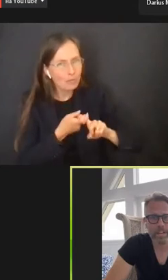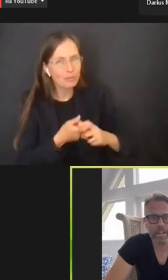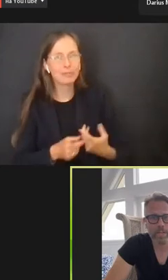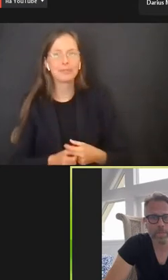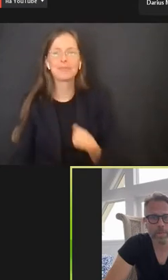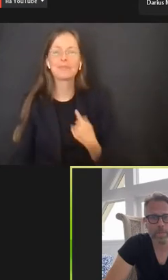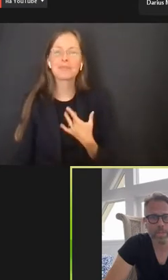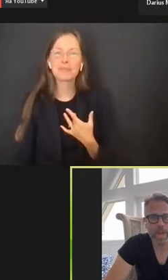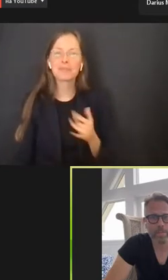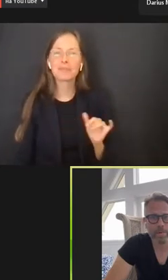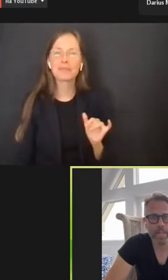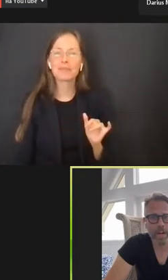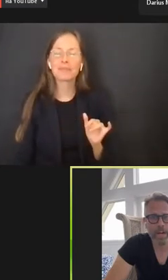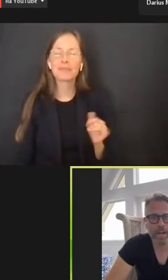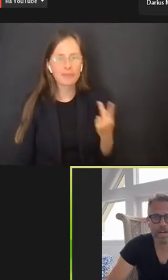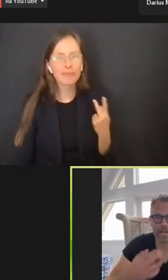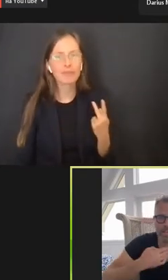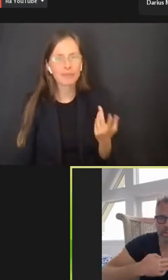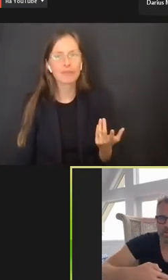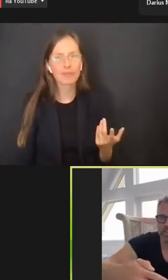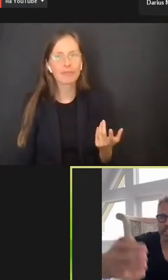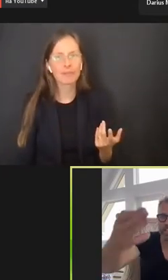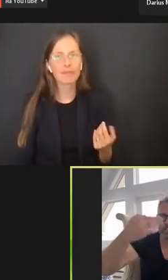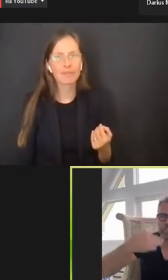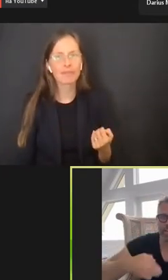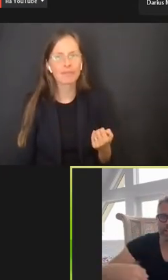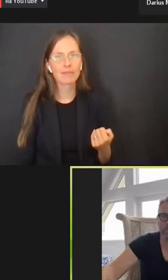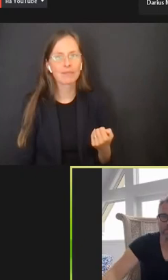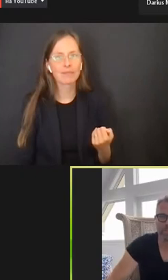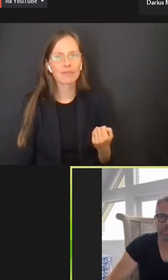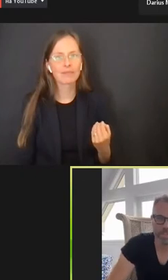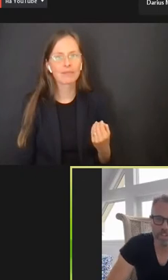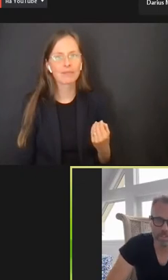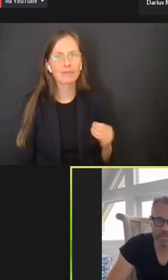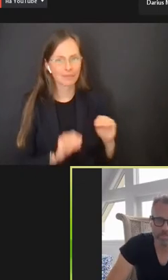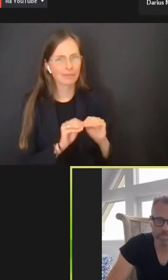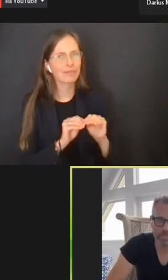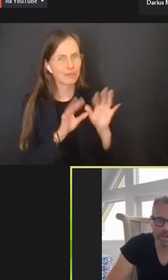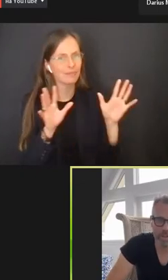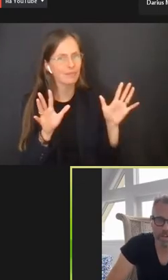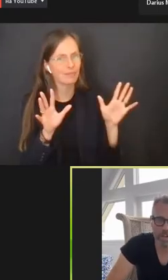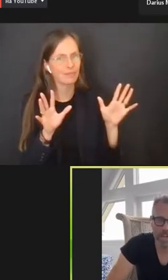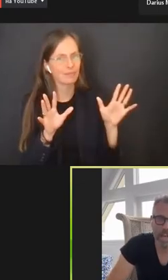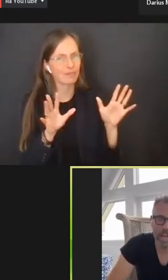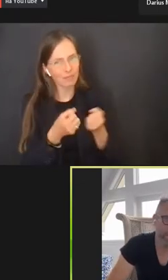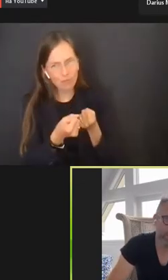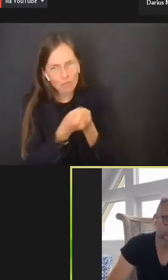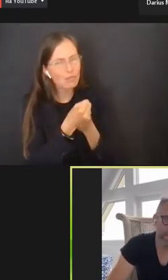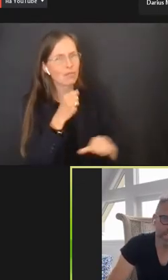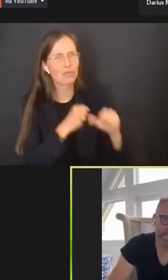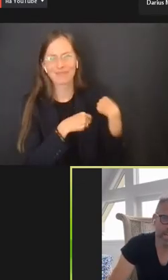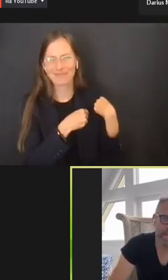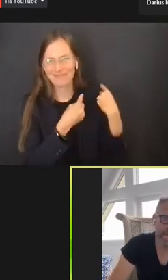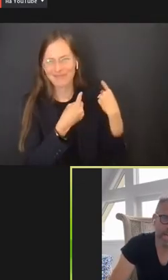I feel like we've had a pretty, you know, clear channel of support for each other all along. And I will